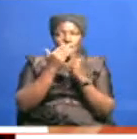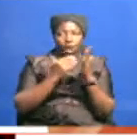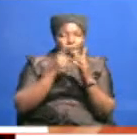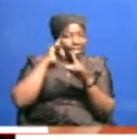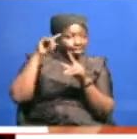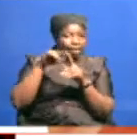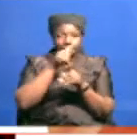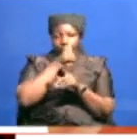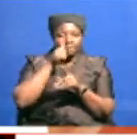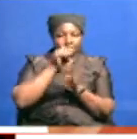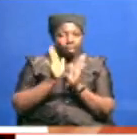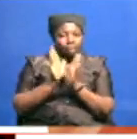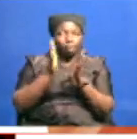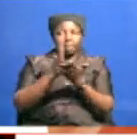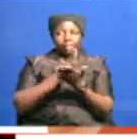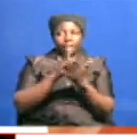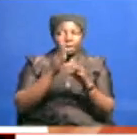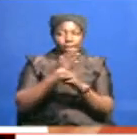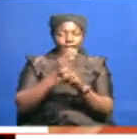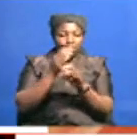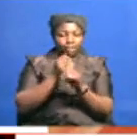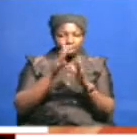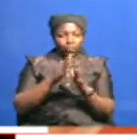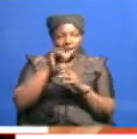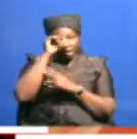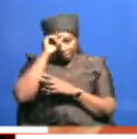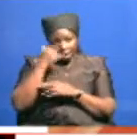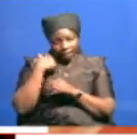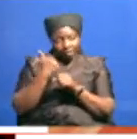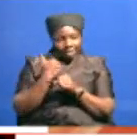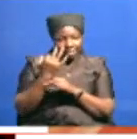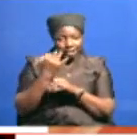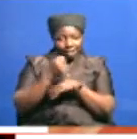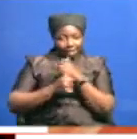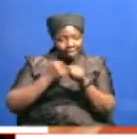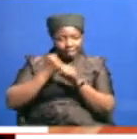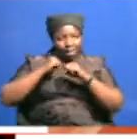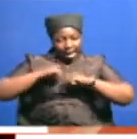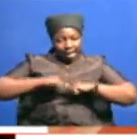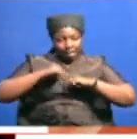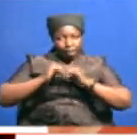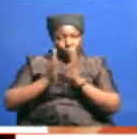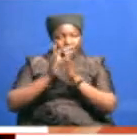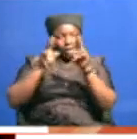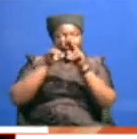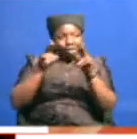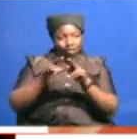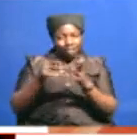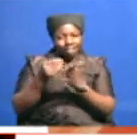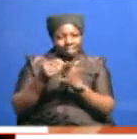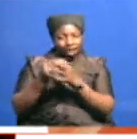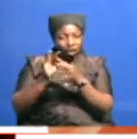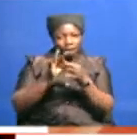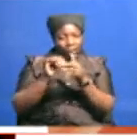private-public sector stakeholders. Government has entered into a three-year cooperation agreement with the International Finance Corporation that will,